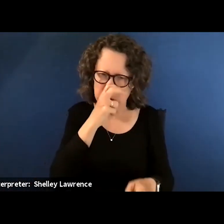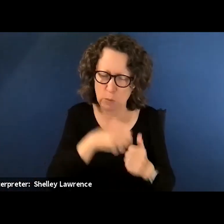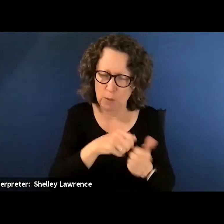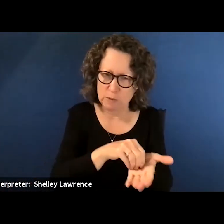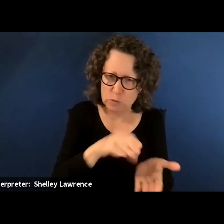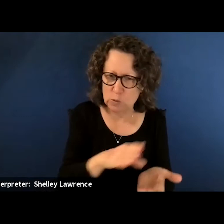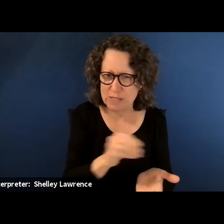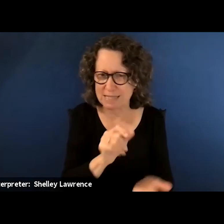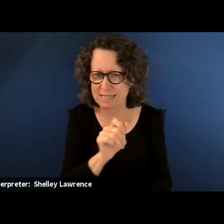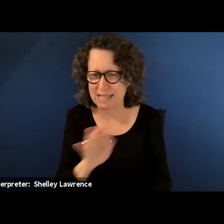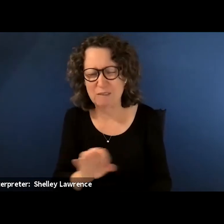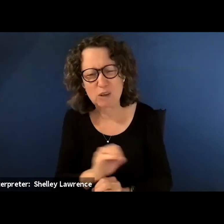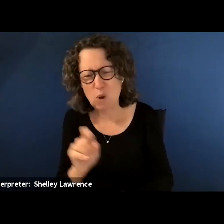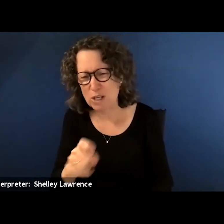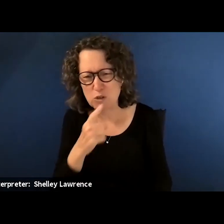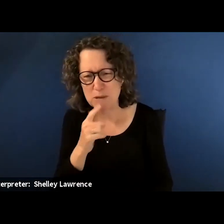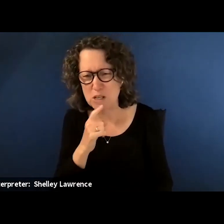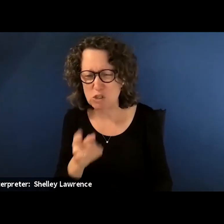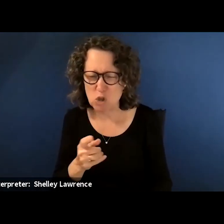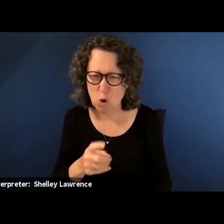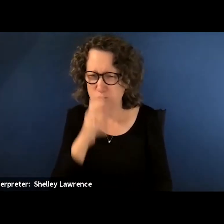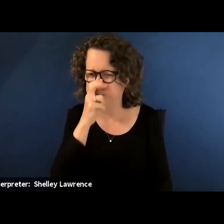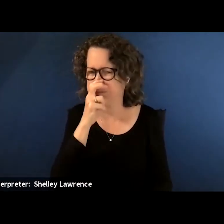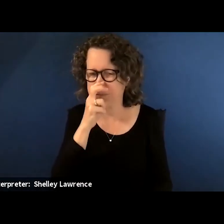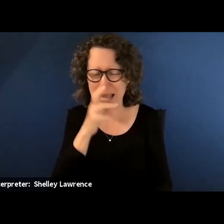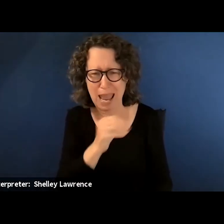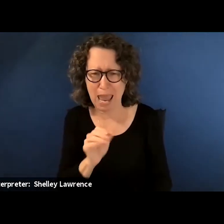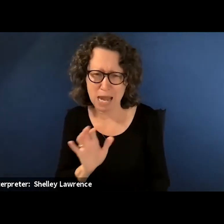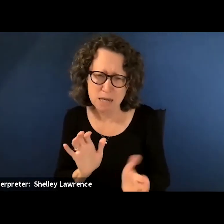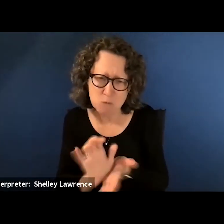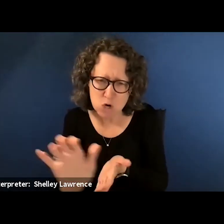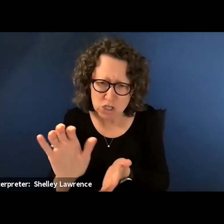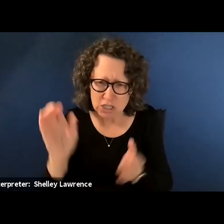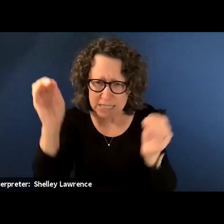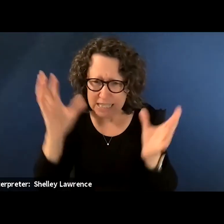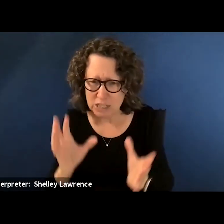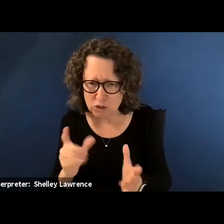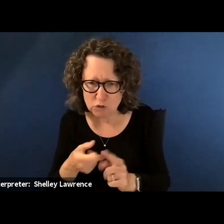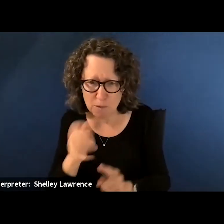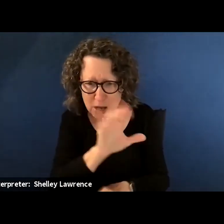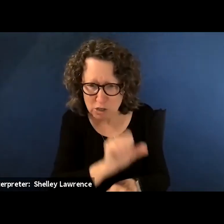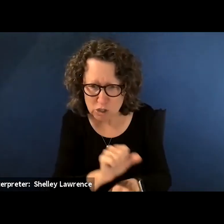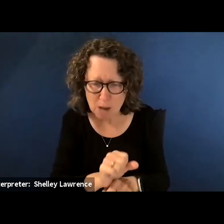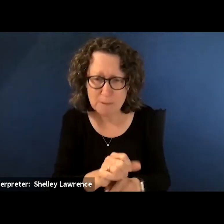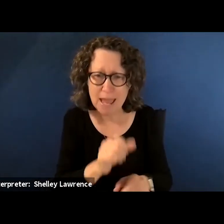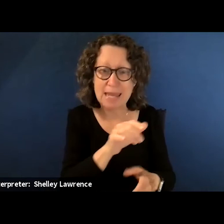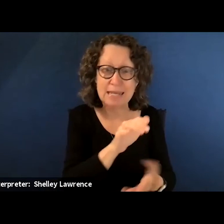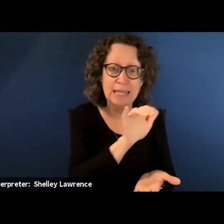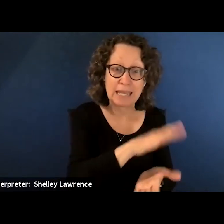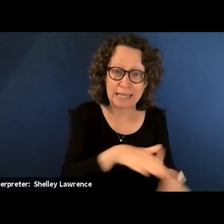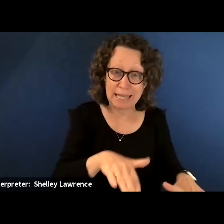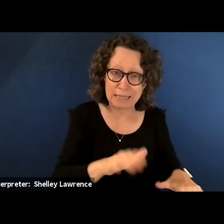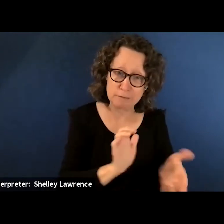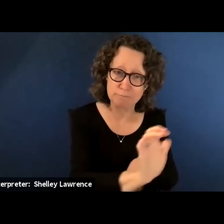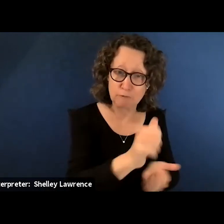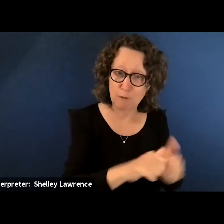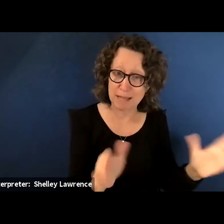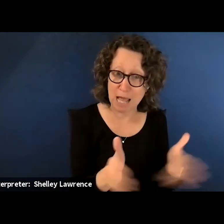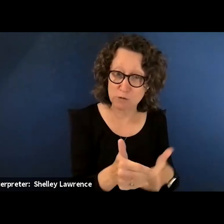students. There is no need to be so heavy-handed and push teachers out of jobs and kids out of the classroom. Thank